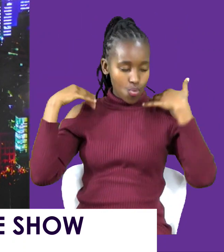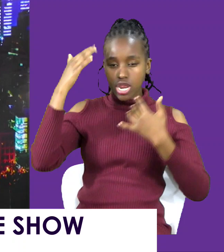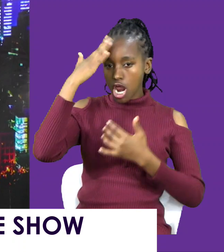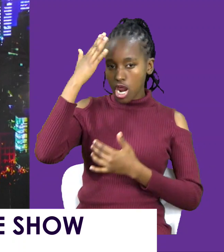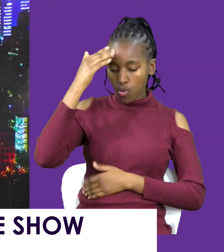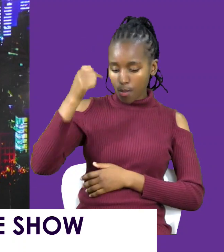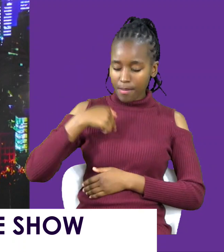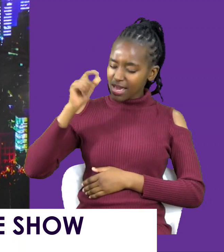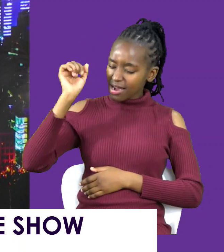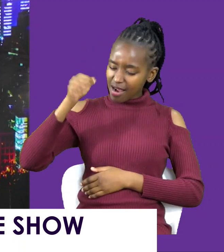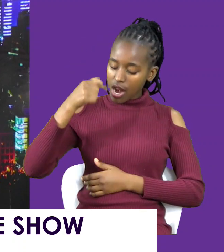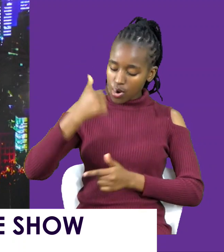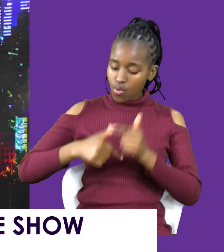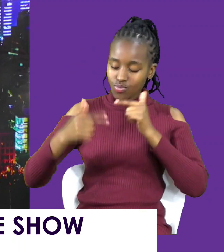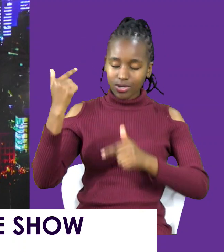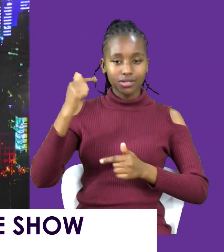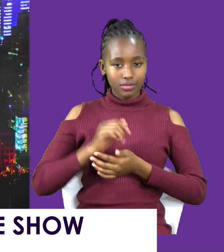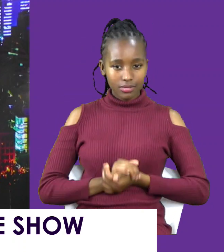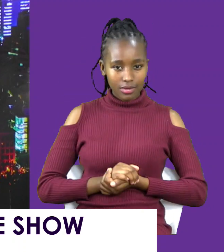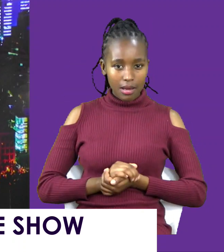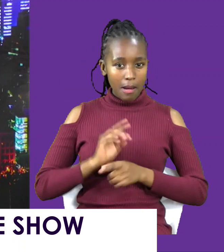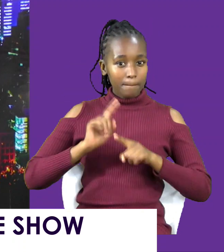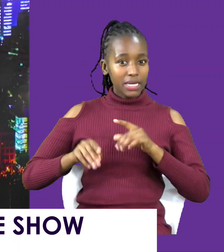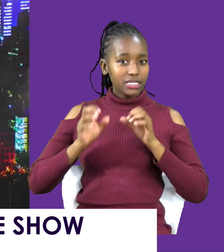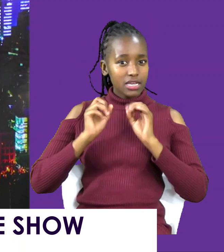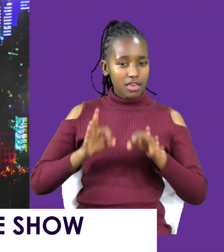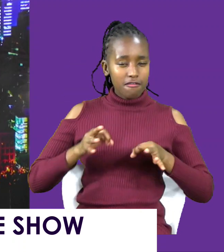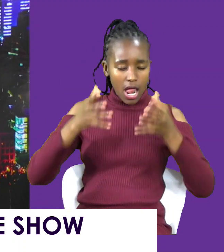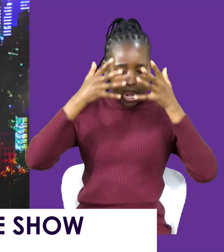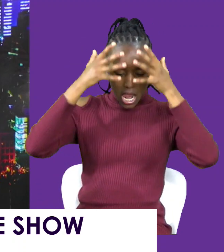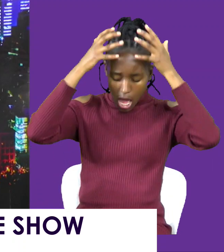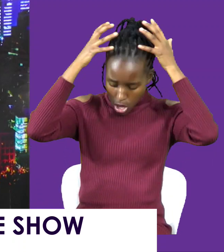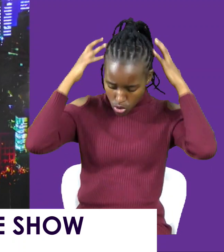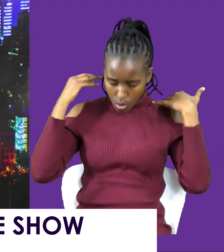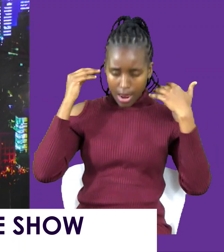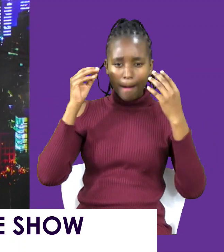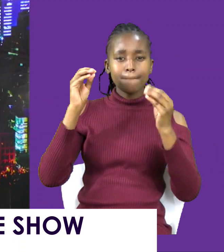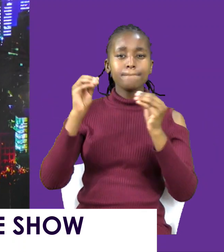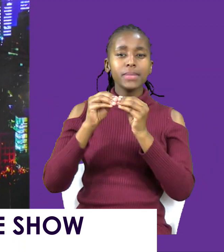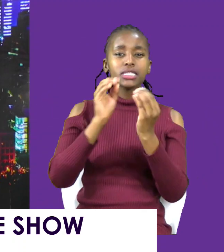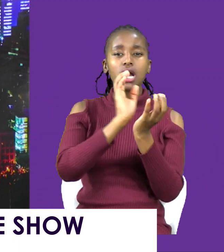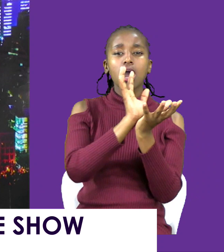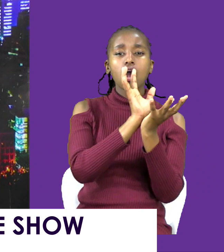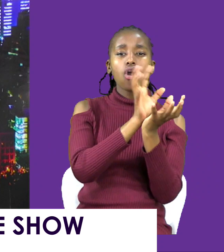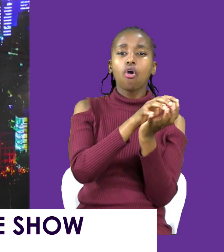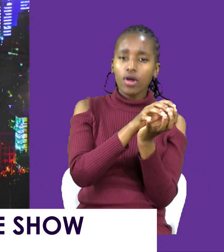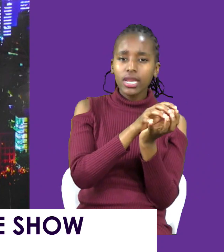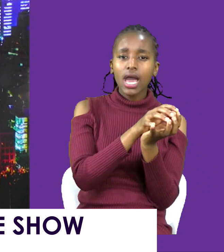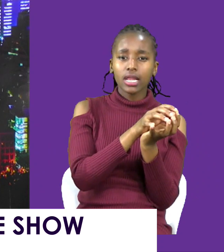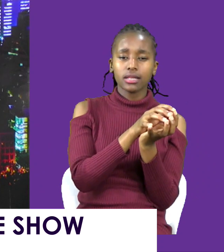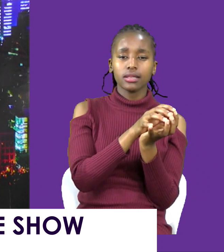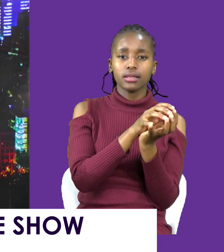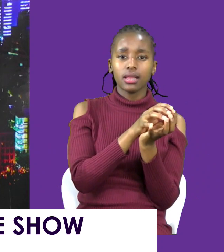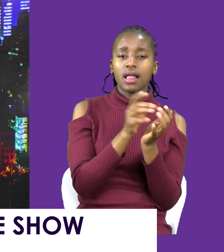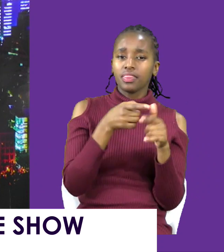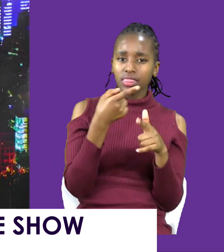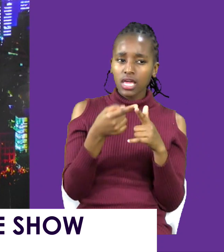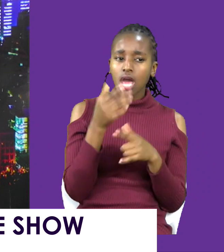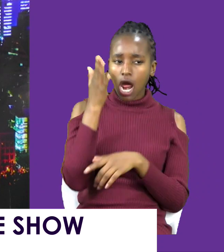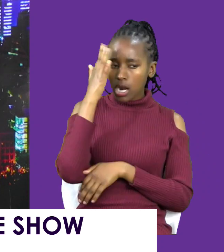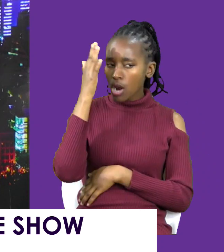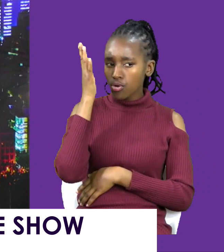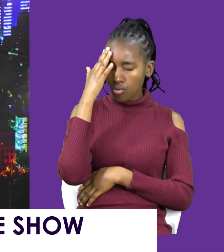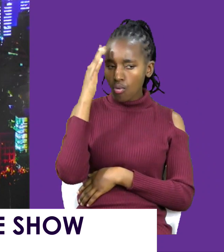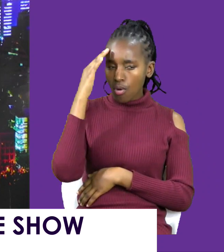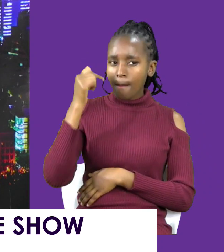a lion? It can. If only the crocodile understood that its environment is water